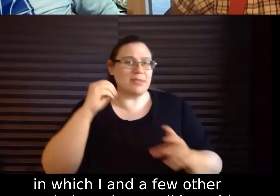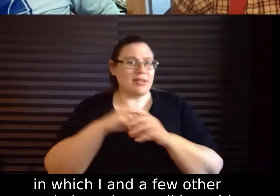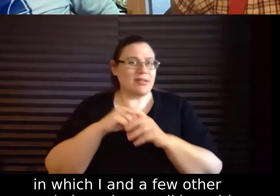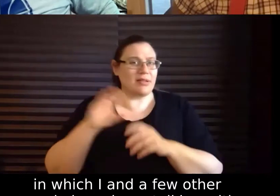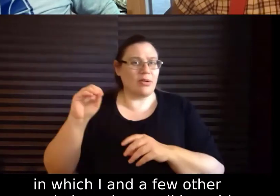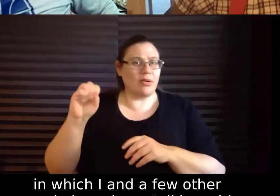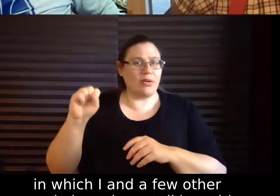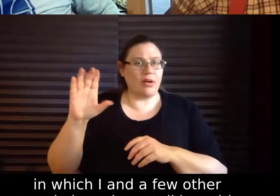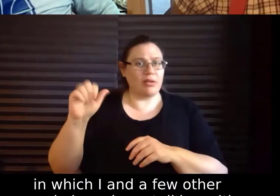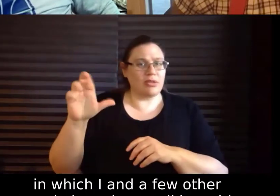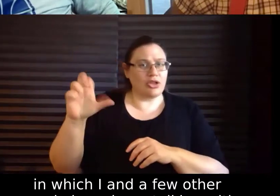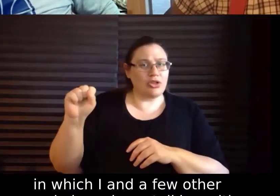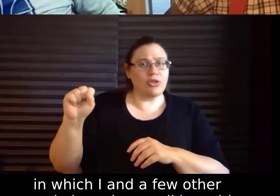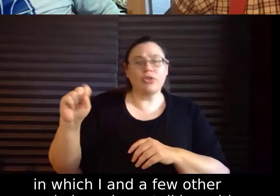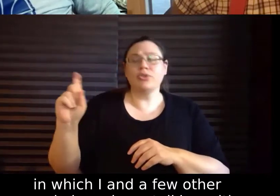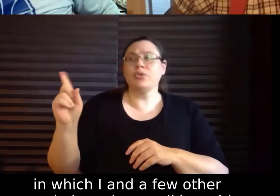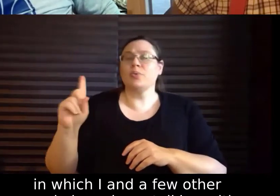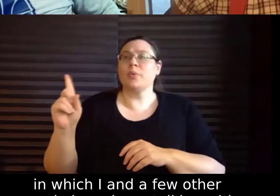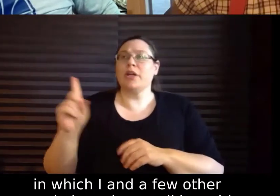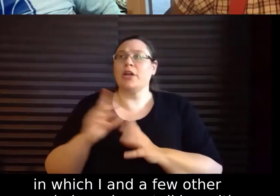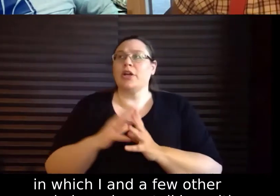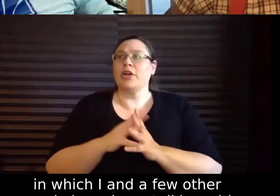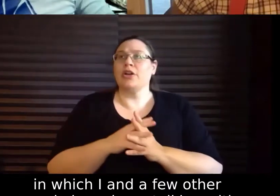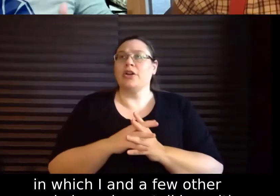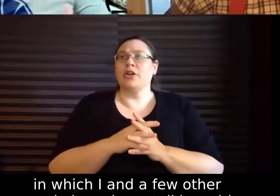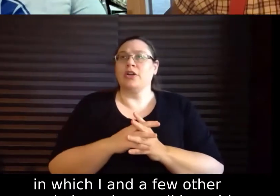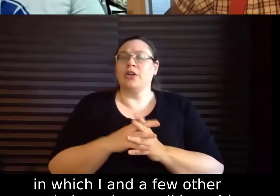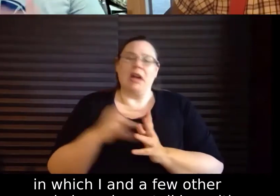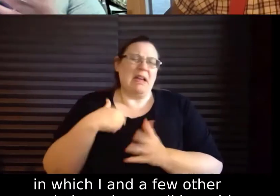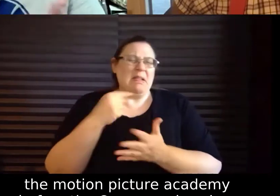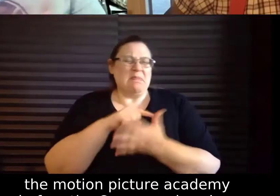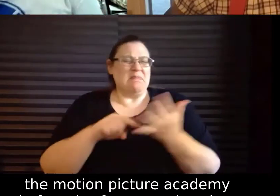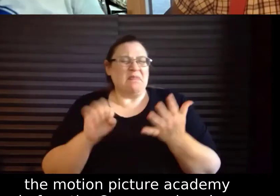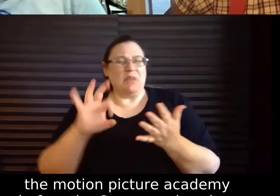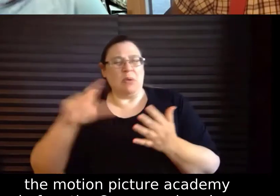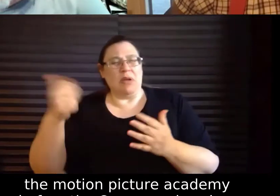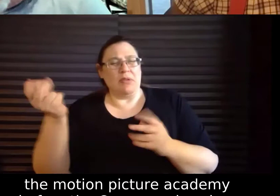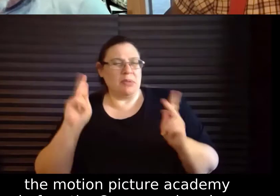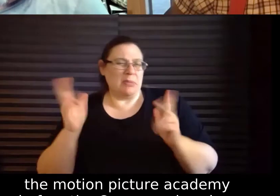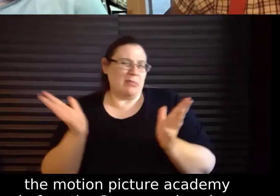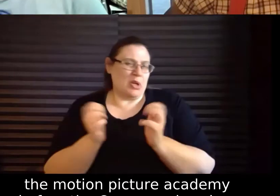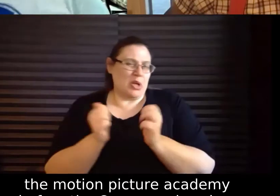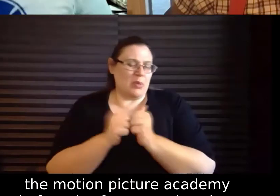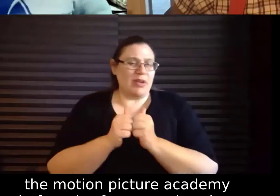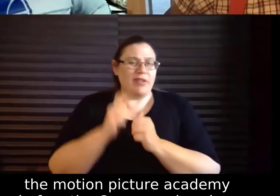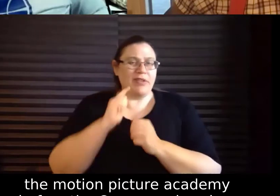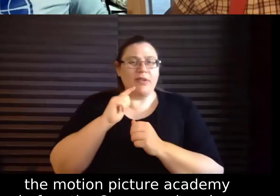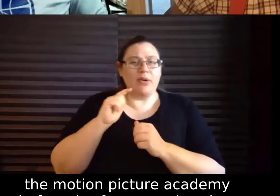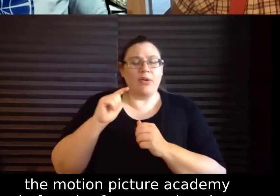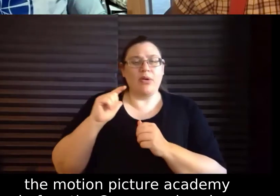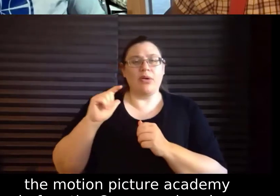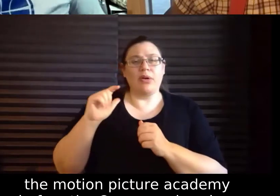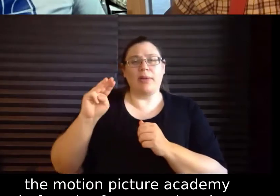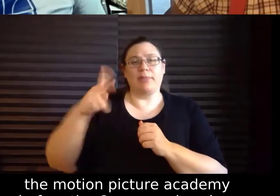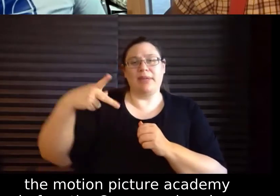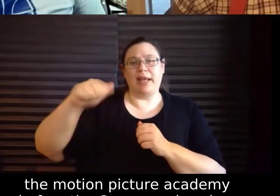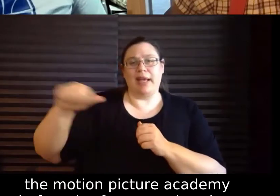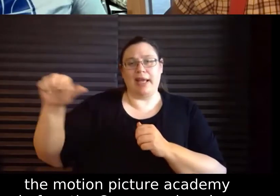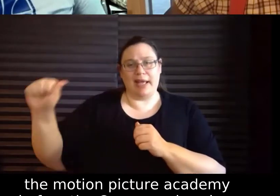in which I and a few other people have been talking with the Motion Picture Academy before